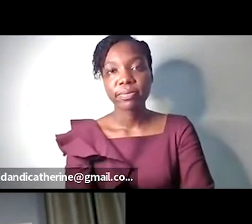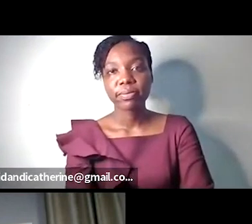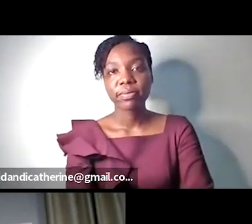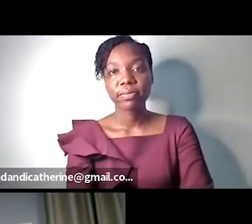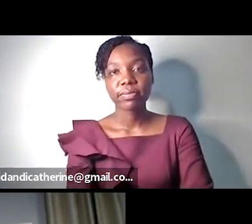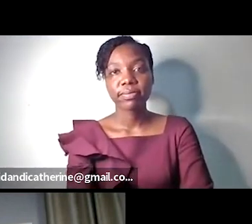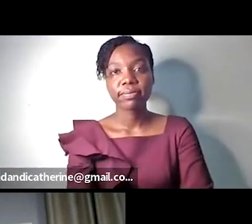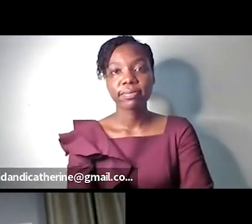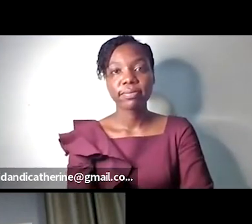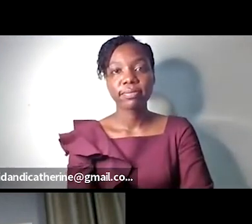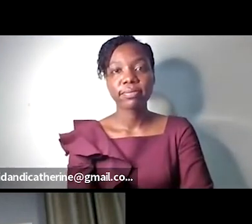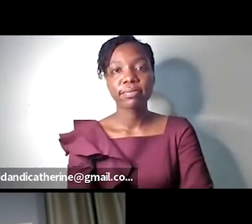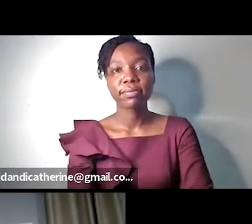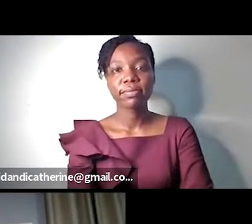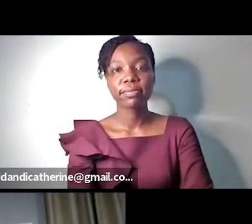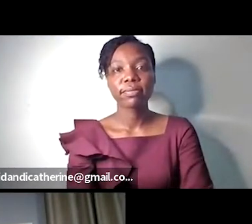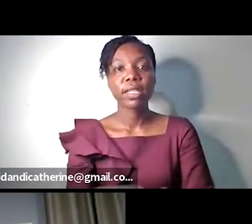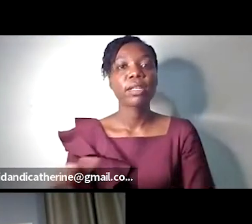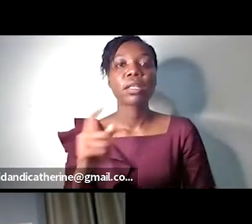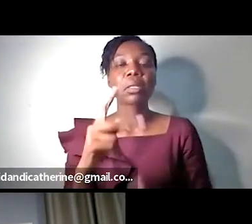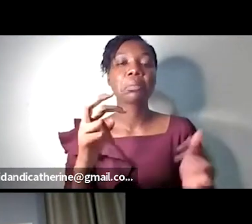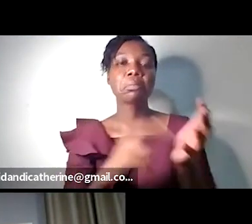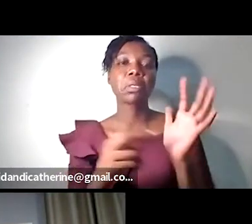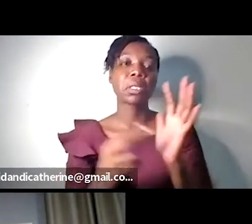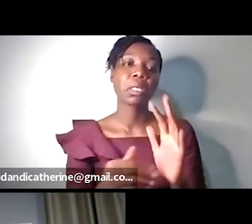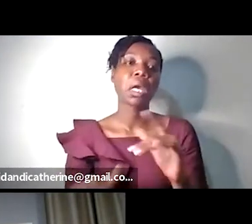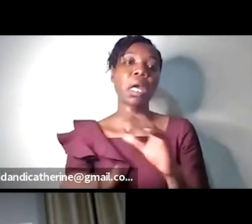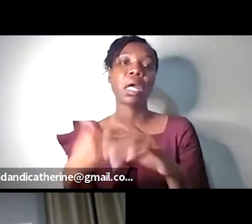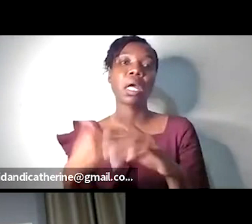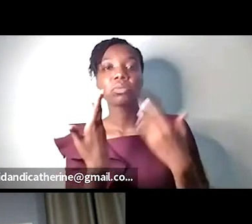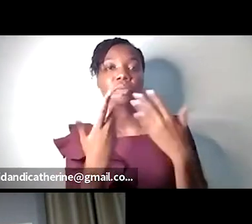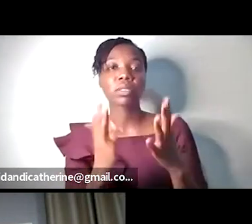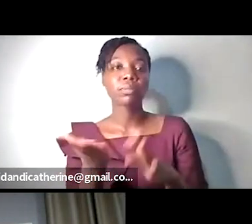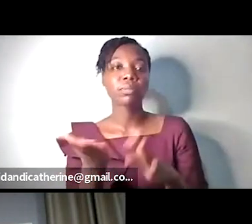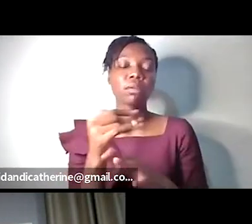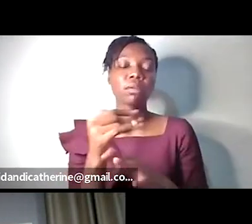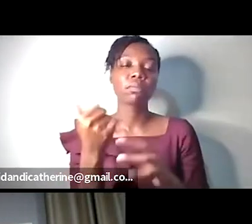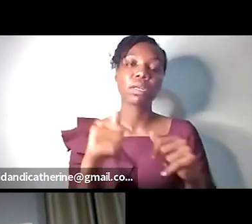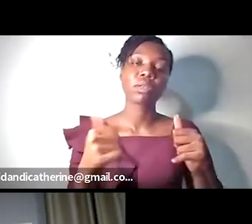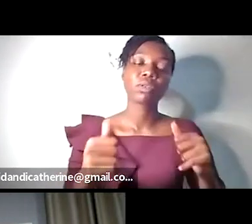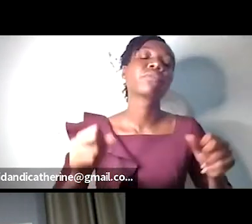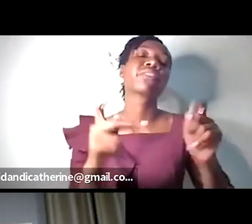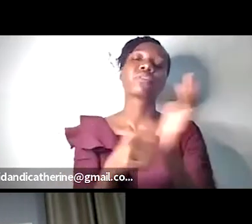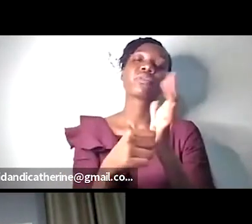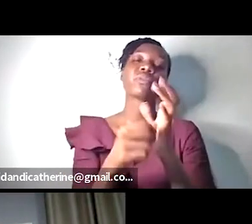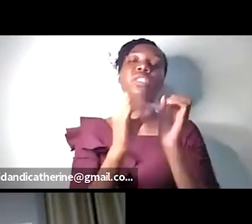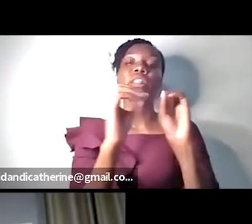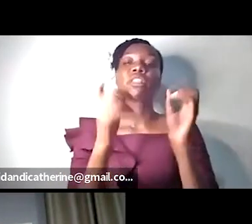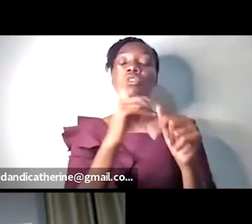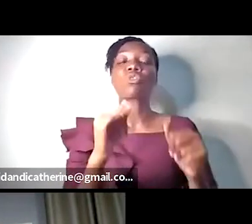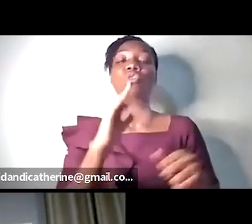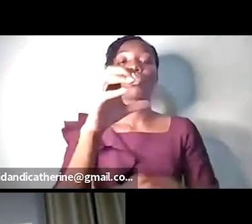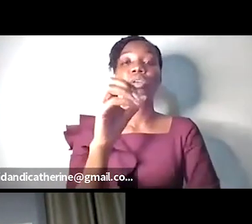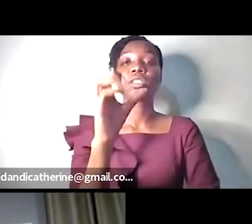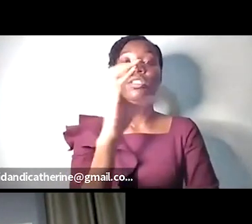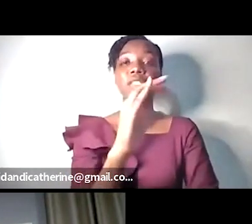Okay. I think she's logged out and logged in back again. All right, no problem. So, Jocelyn, you've talked